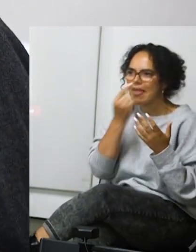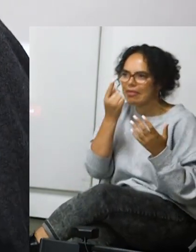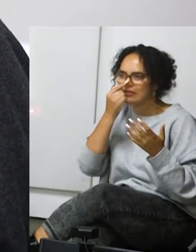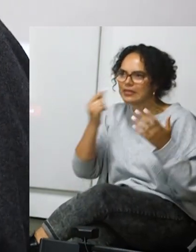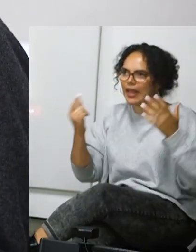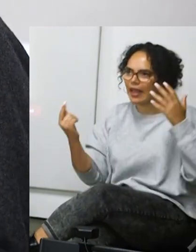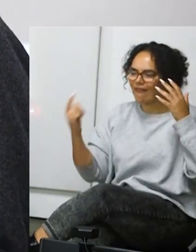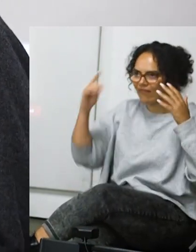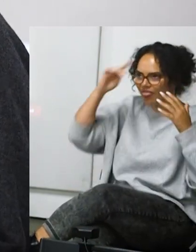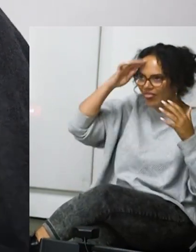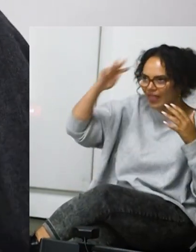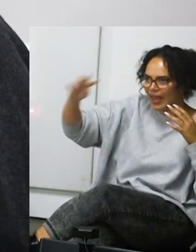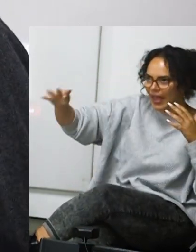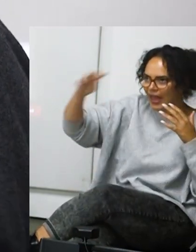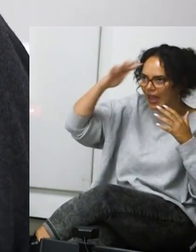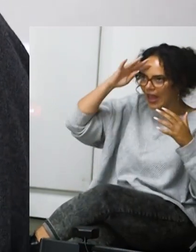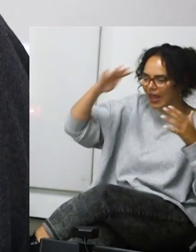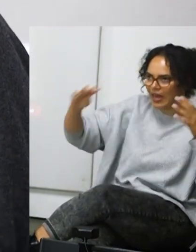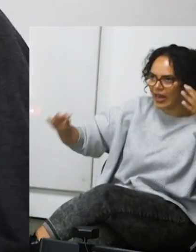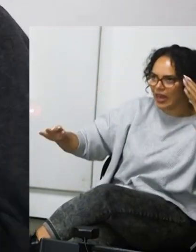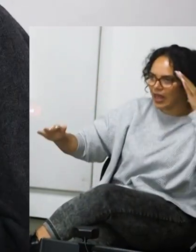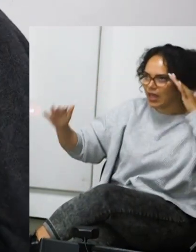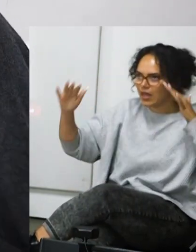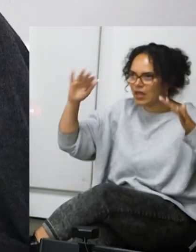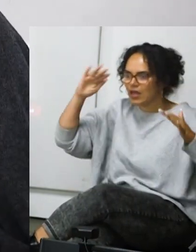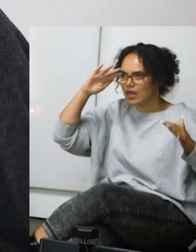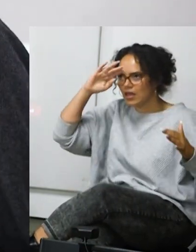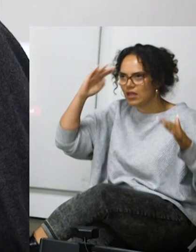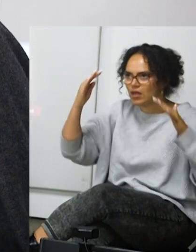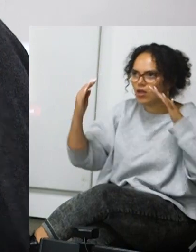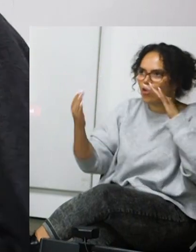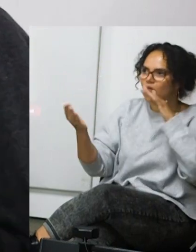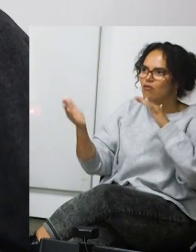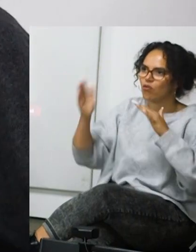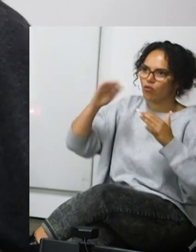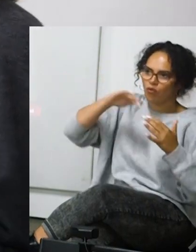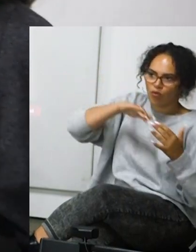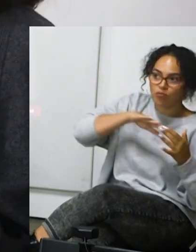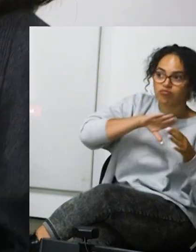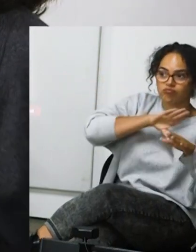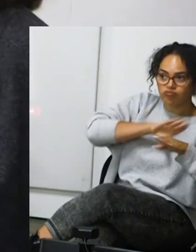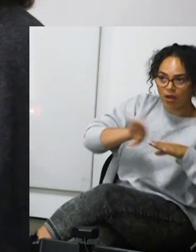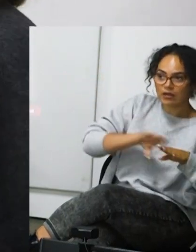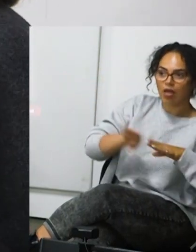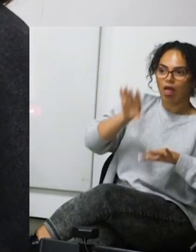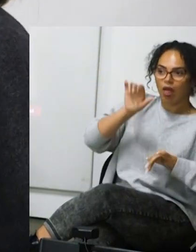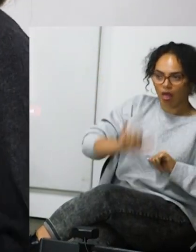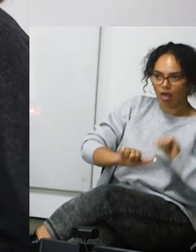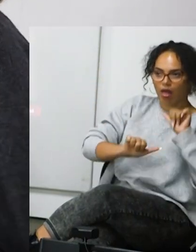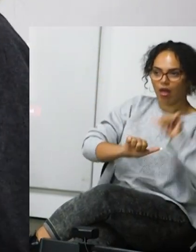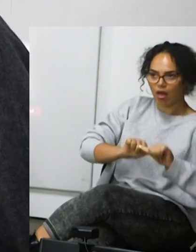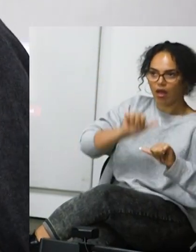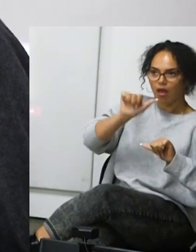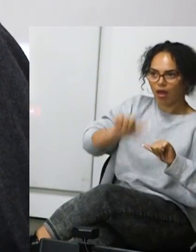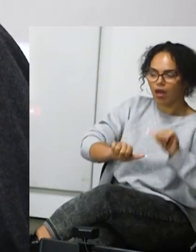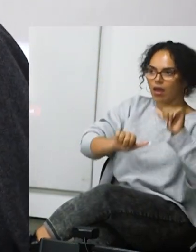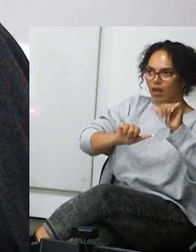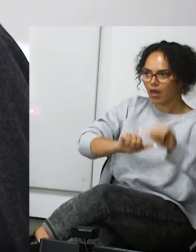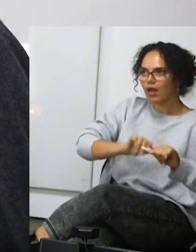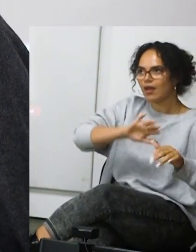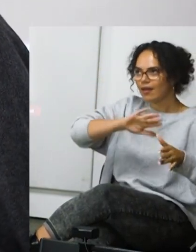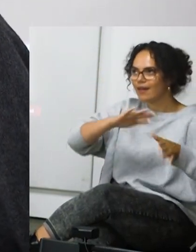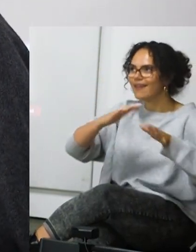fluctuate between contexts of kind of practical, real life context and kind of imaginary